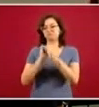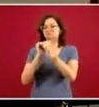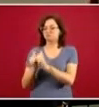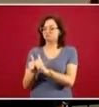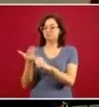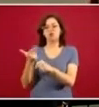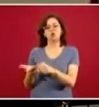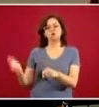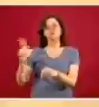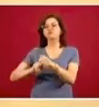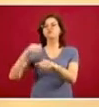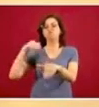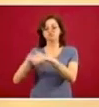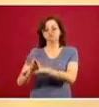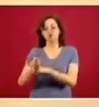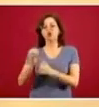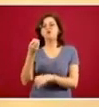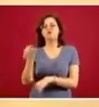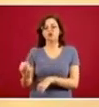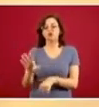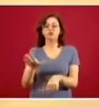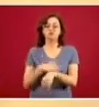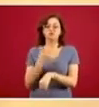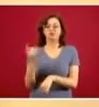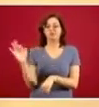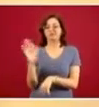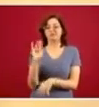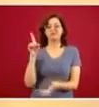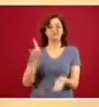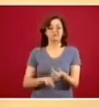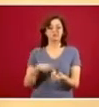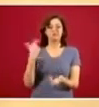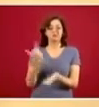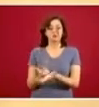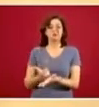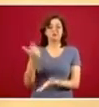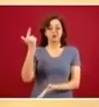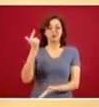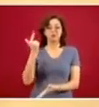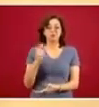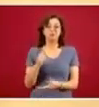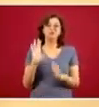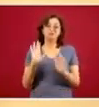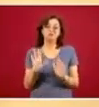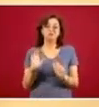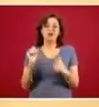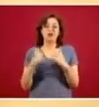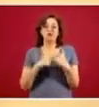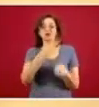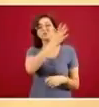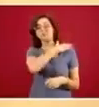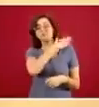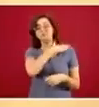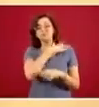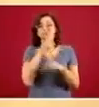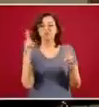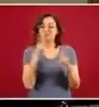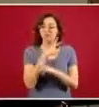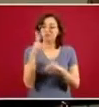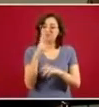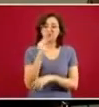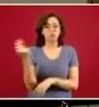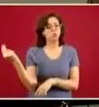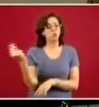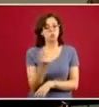which means these cases are not showing only mild symptoms, but they are showing alarm symptoms or